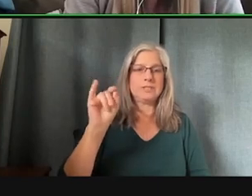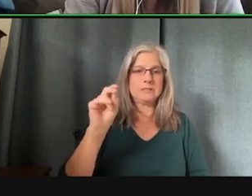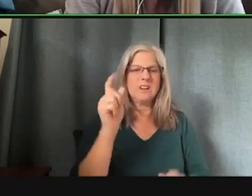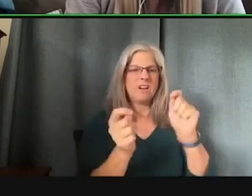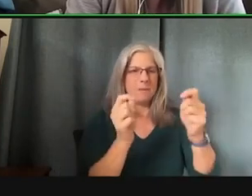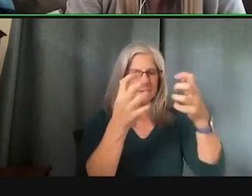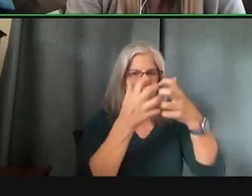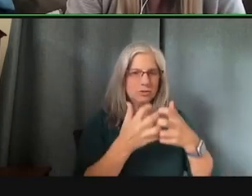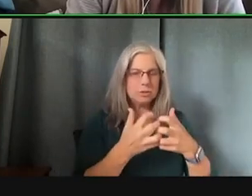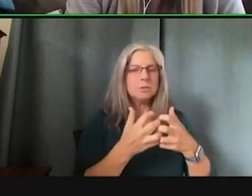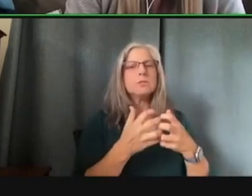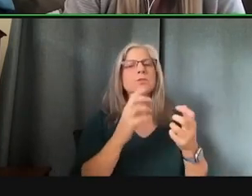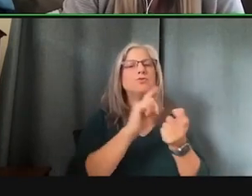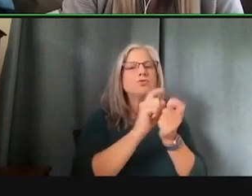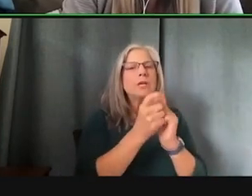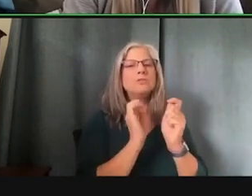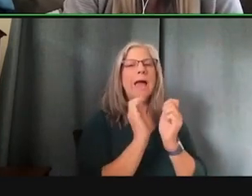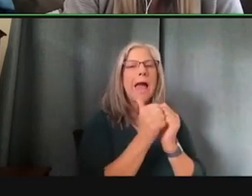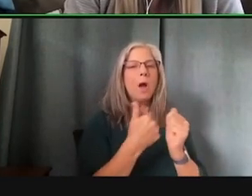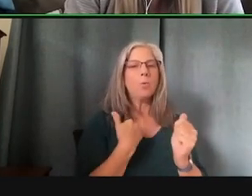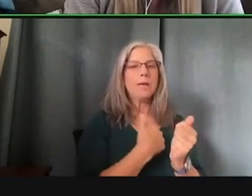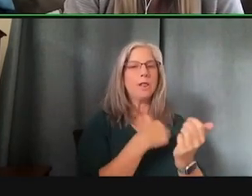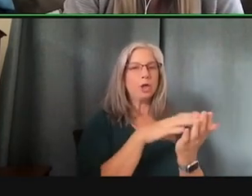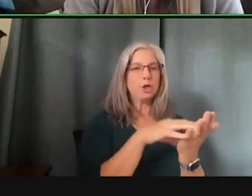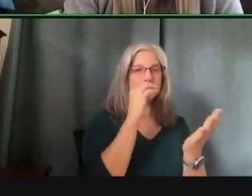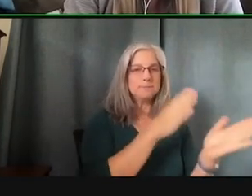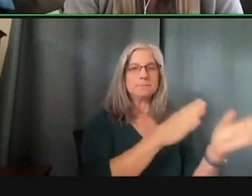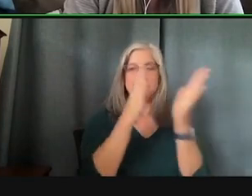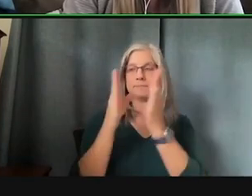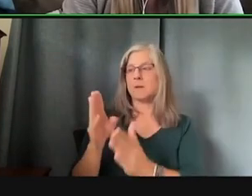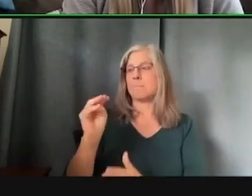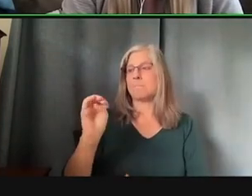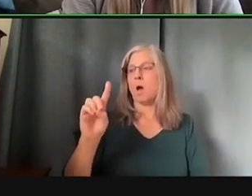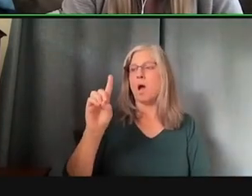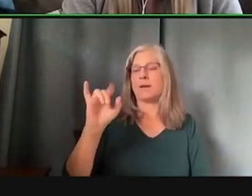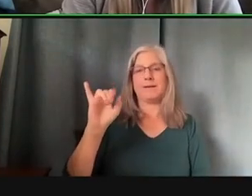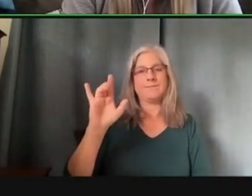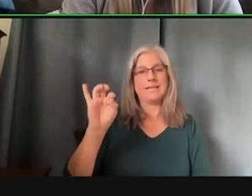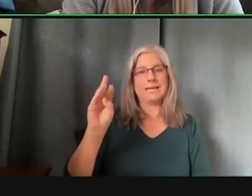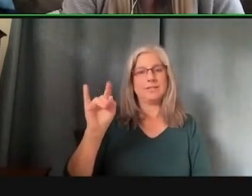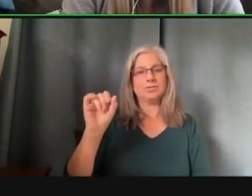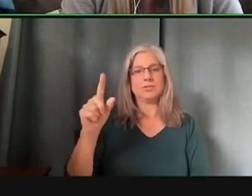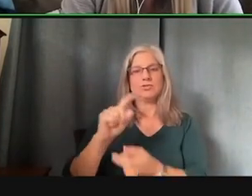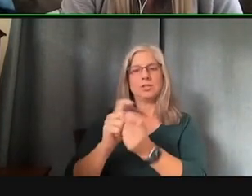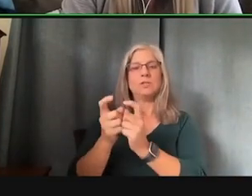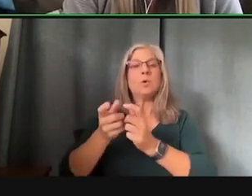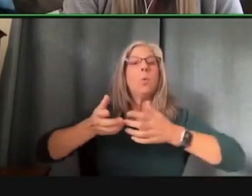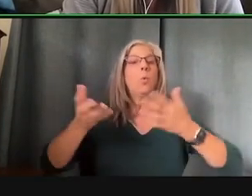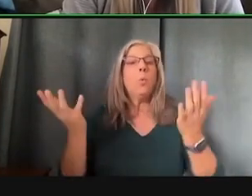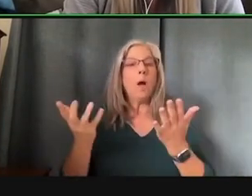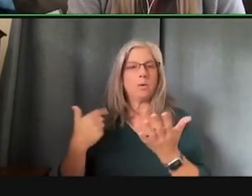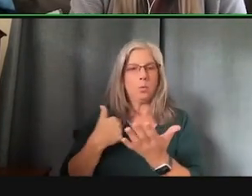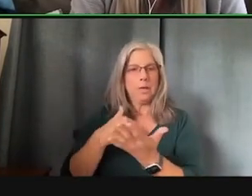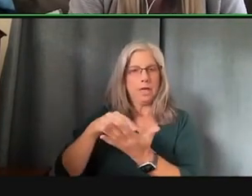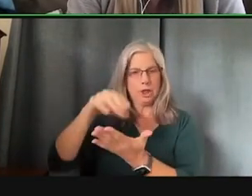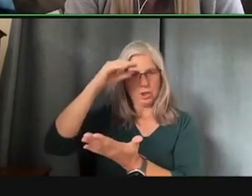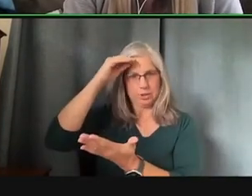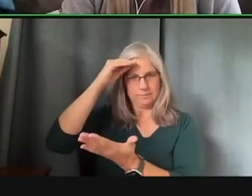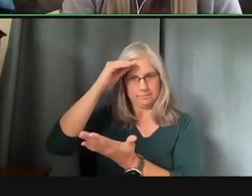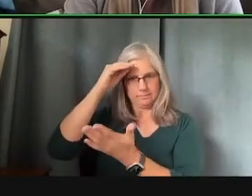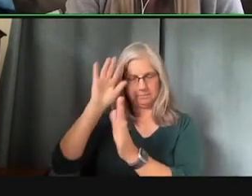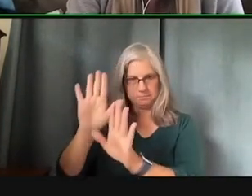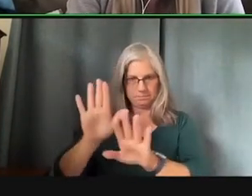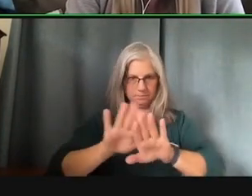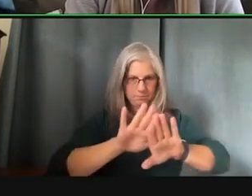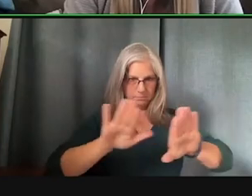accommodations change how we learn. Modifications change what we learn. So I want to just